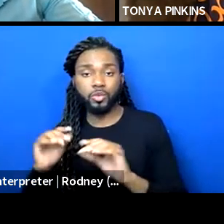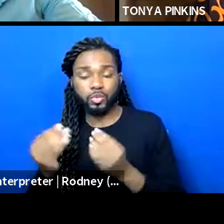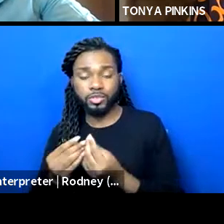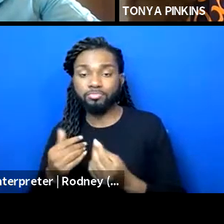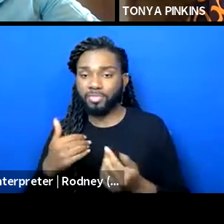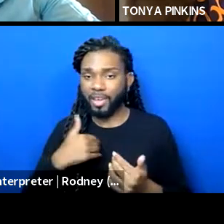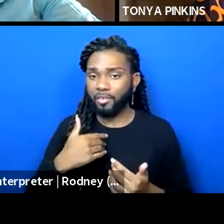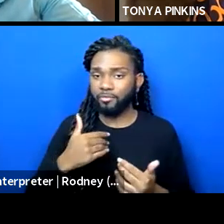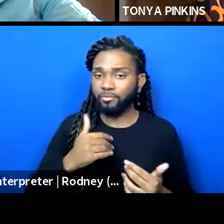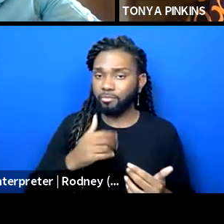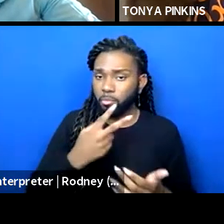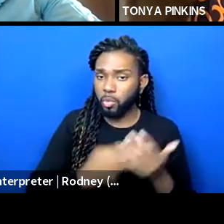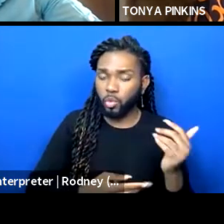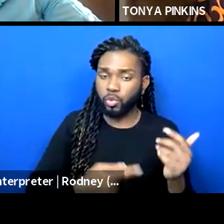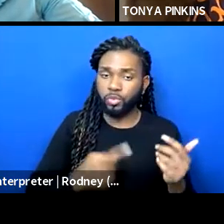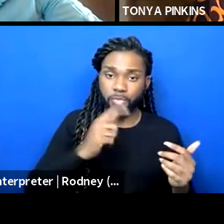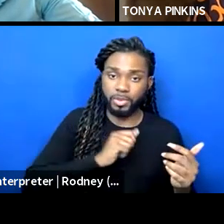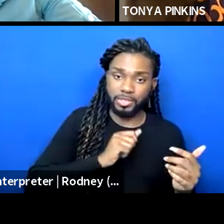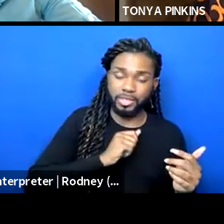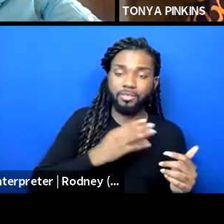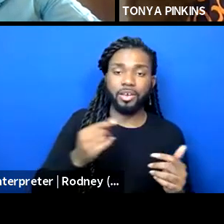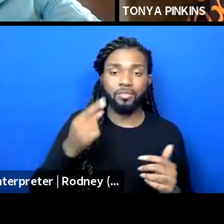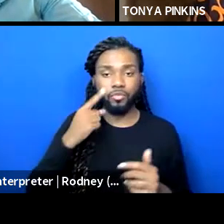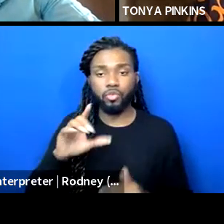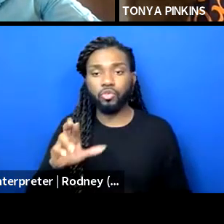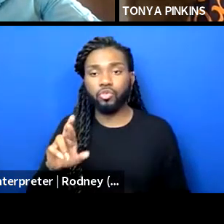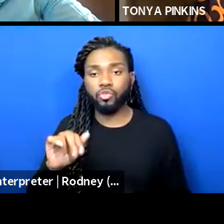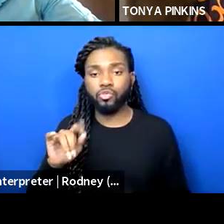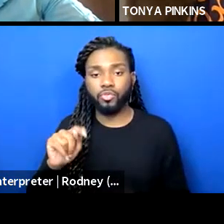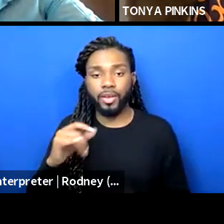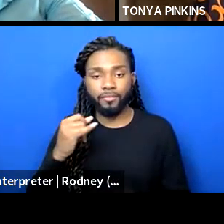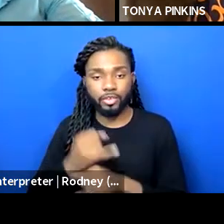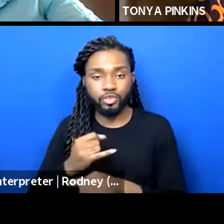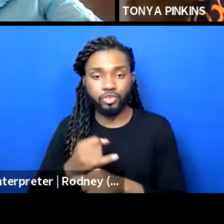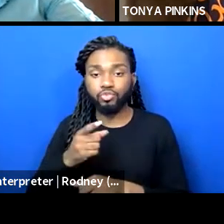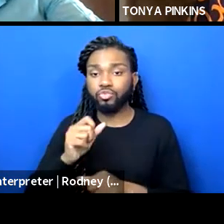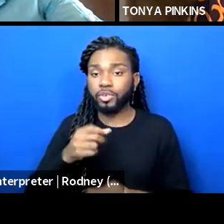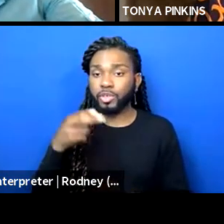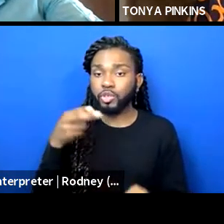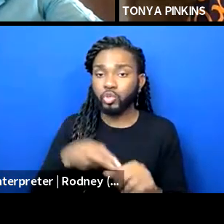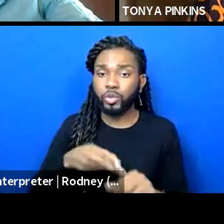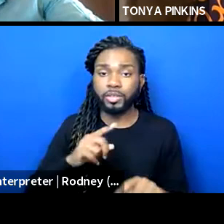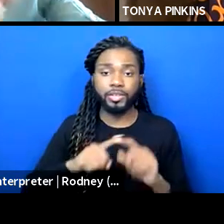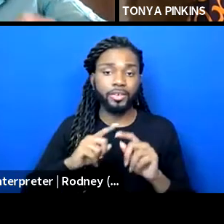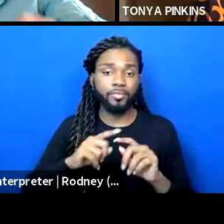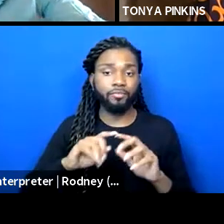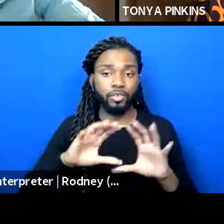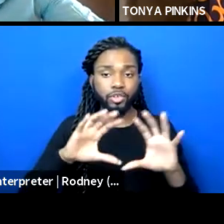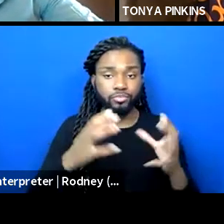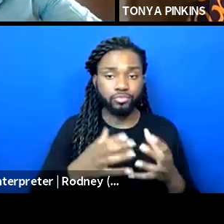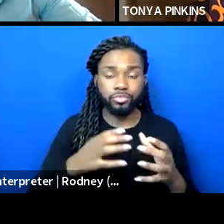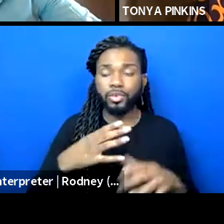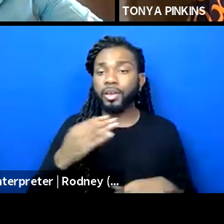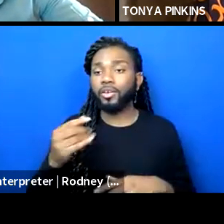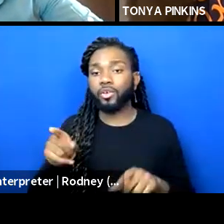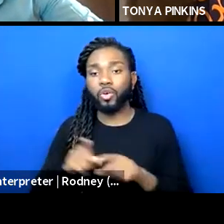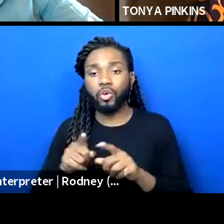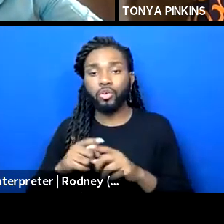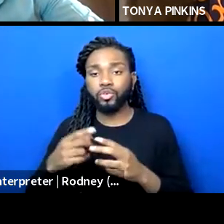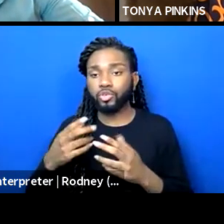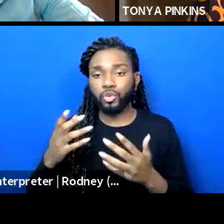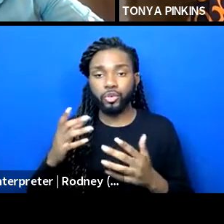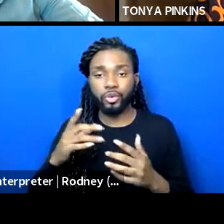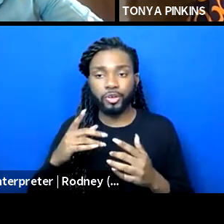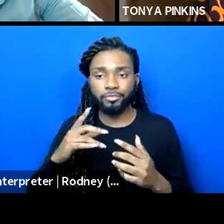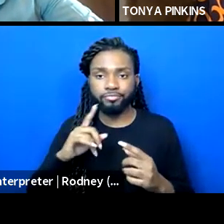well as for the Craft Institute. You can join the circles and, you know, correspond in the same ways that people tend to do in